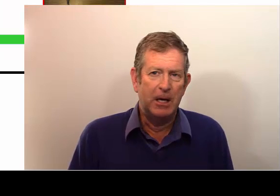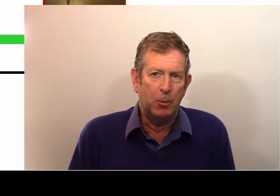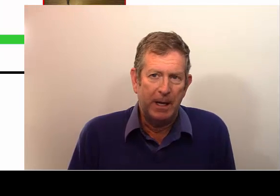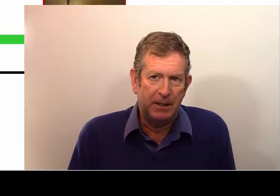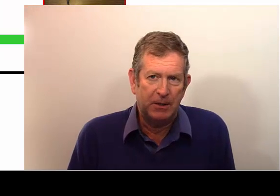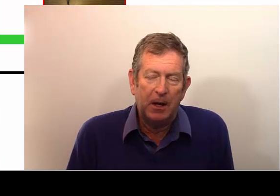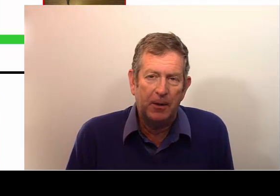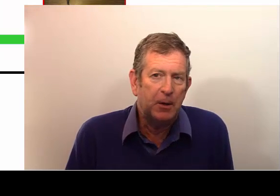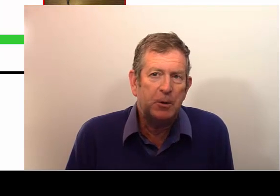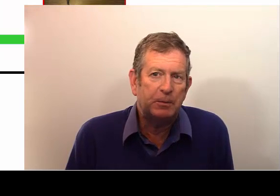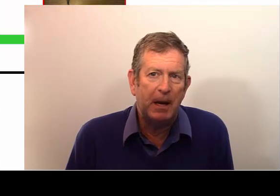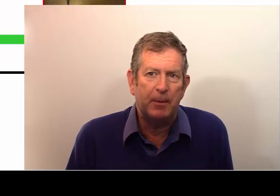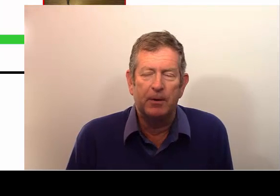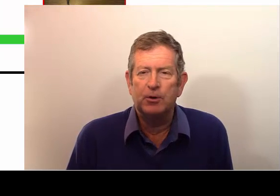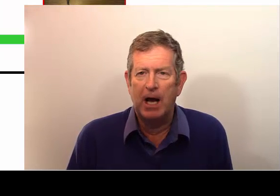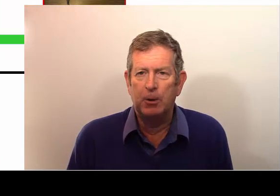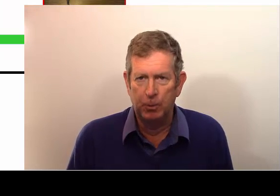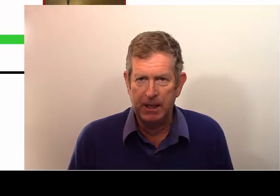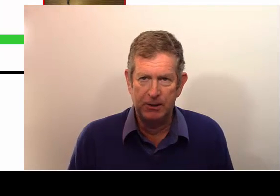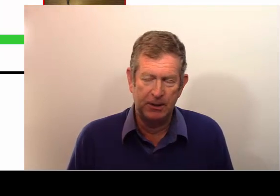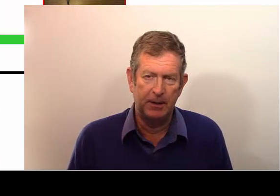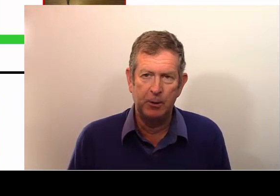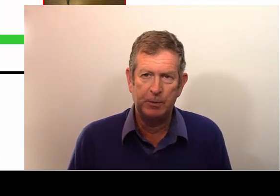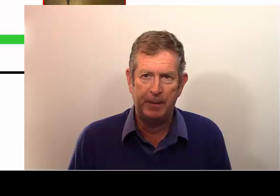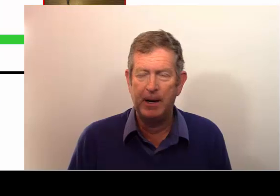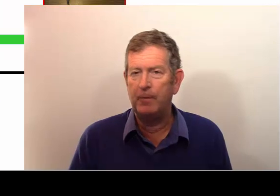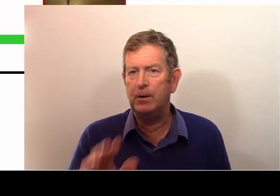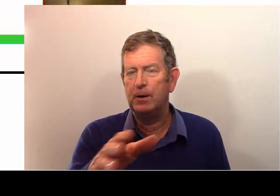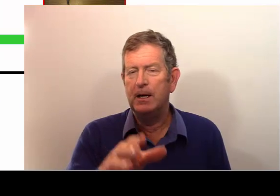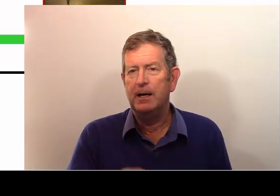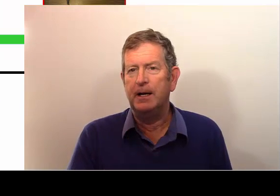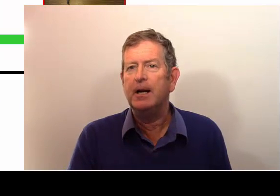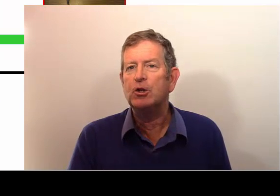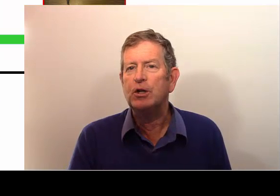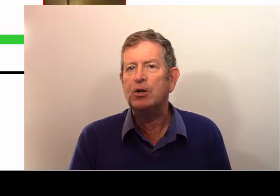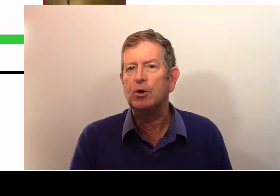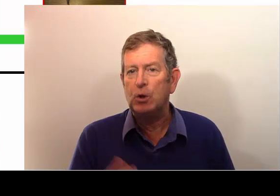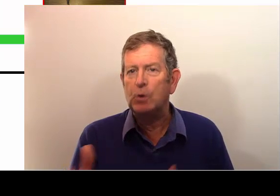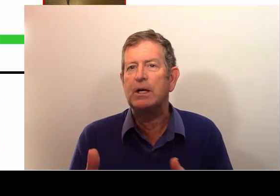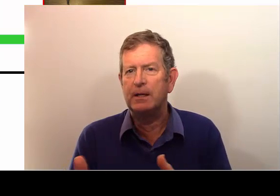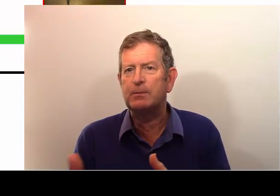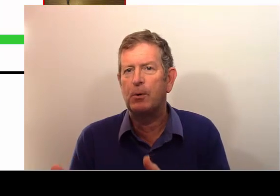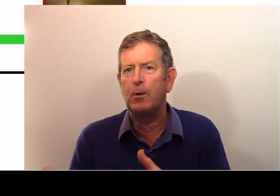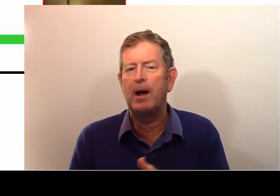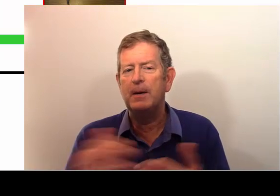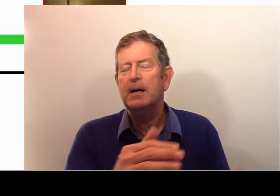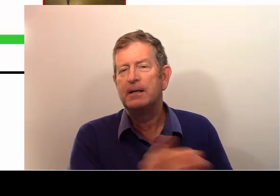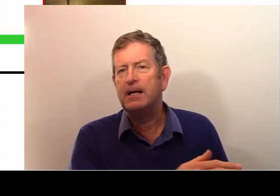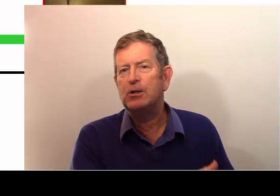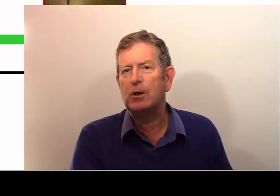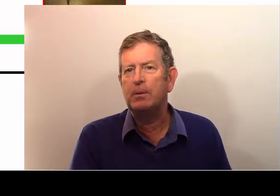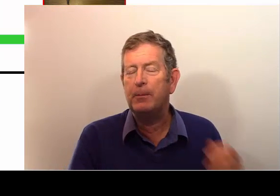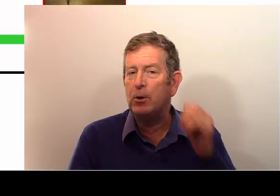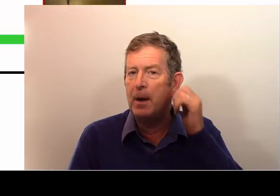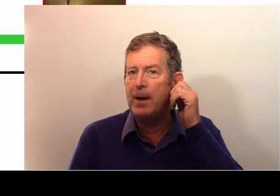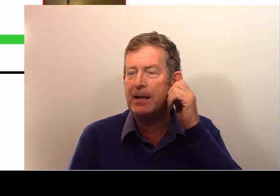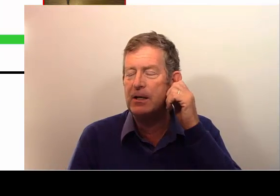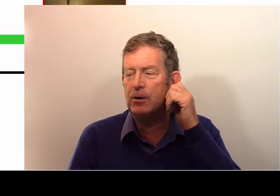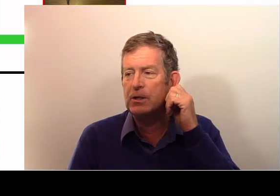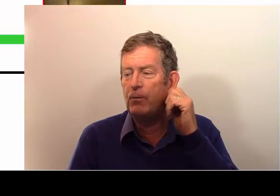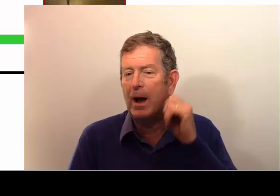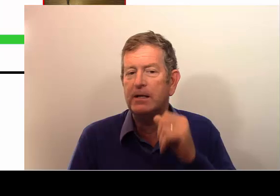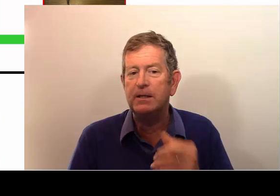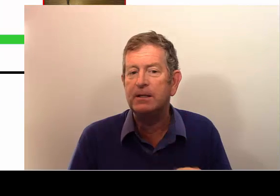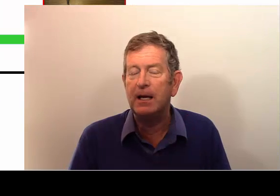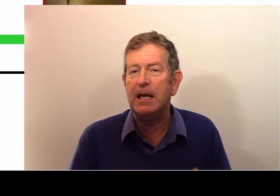Right. He reads the newspaper. John reads the newspaper. Now, if you're an English teacher using this program to teach other people, you may be